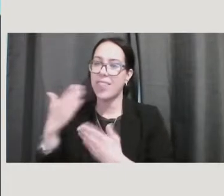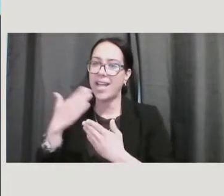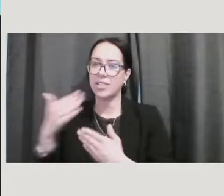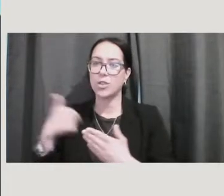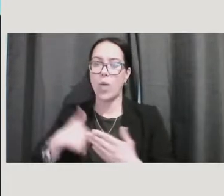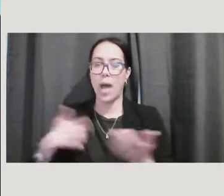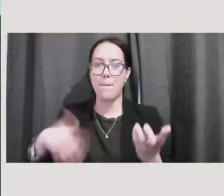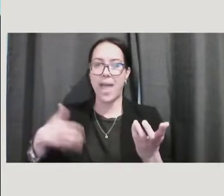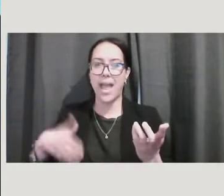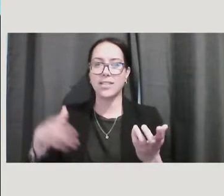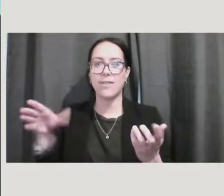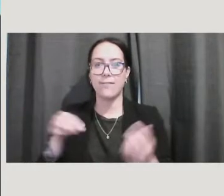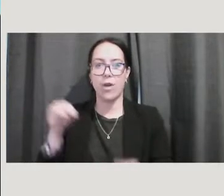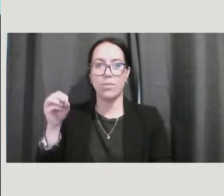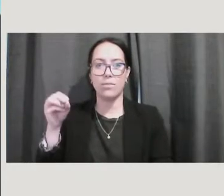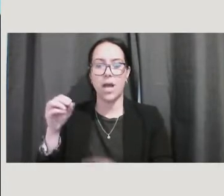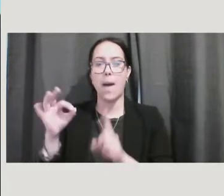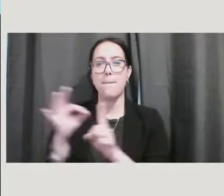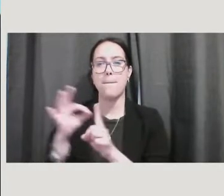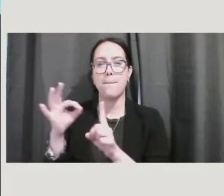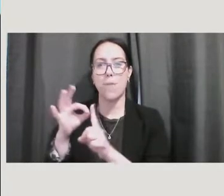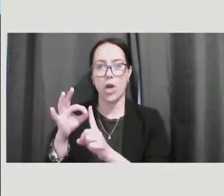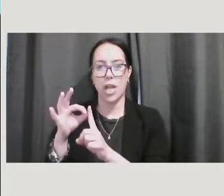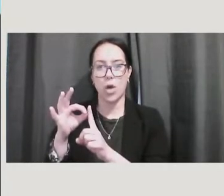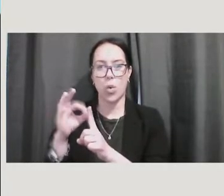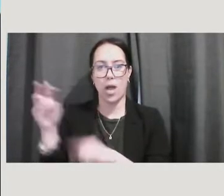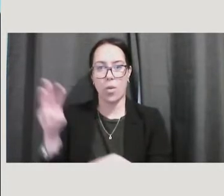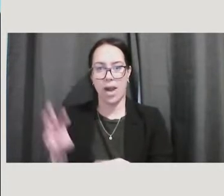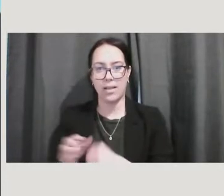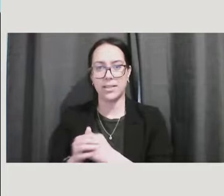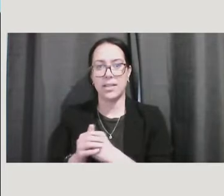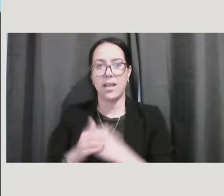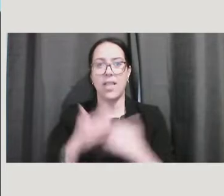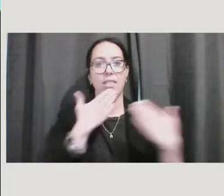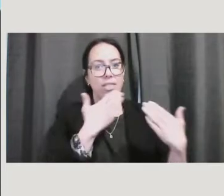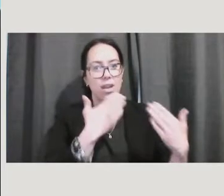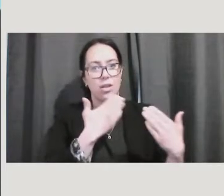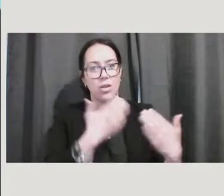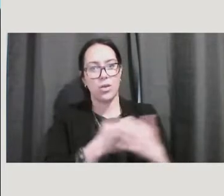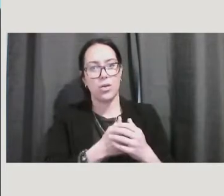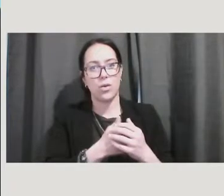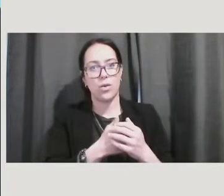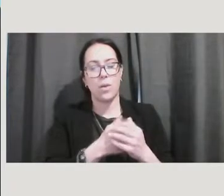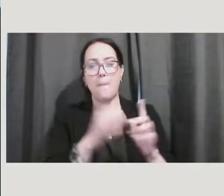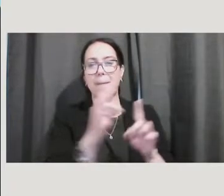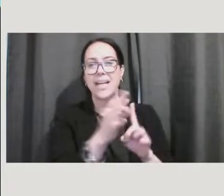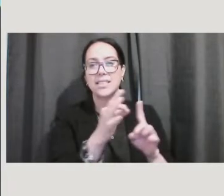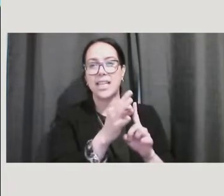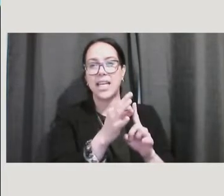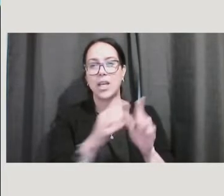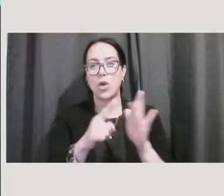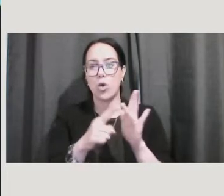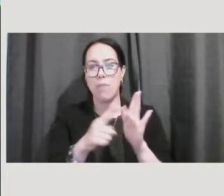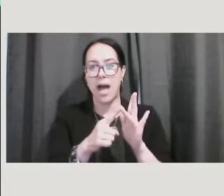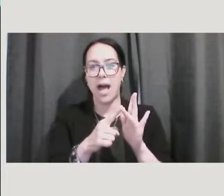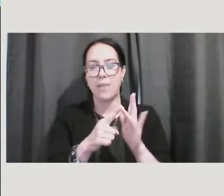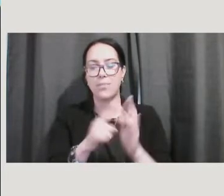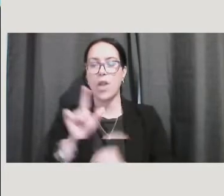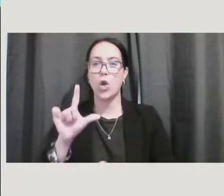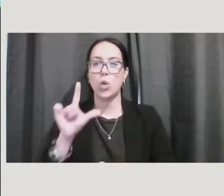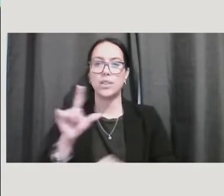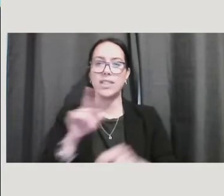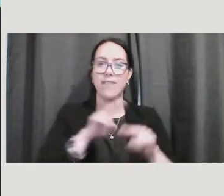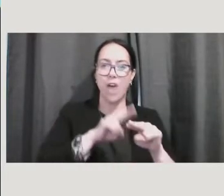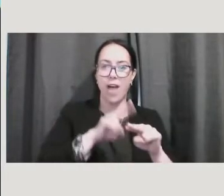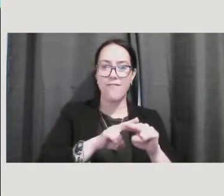porirua Welcome to our disabled Arts Community thank you Lucy fiver Award winners